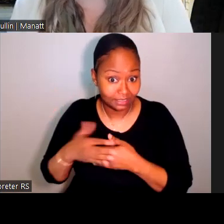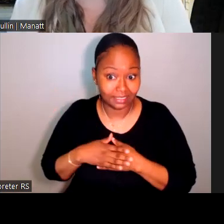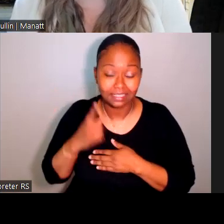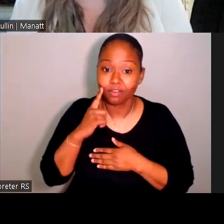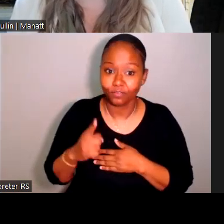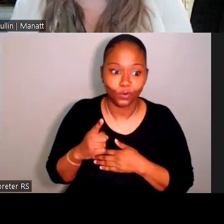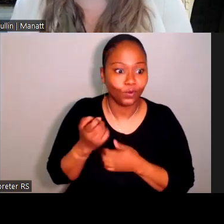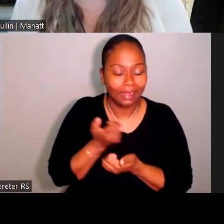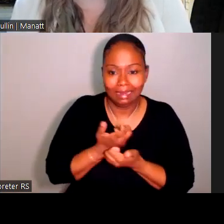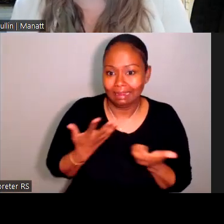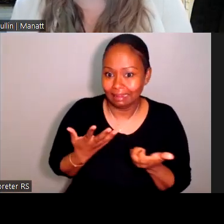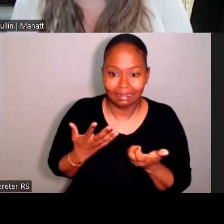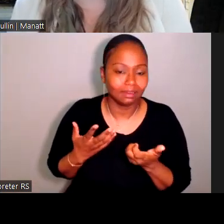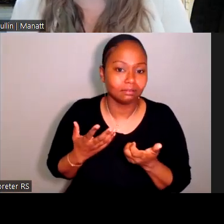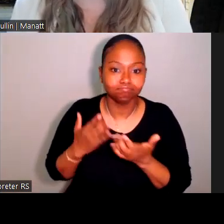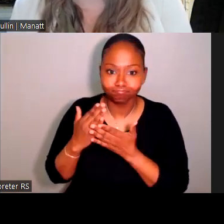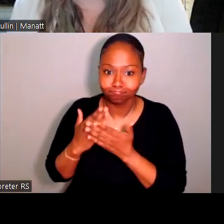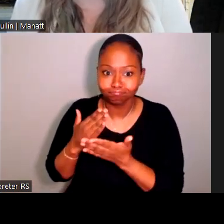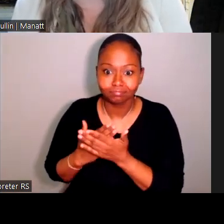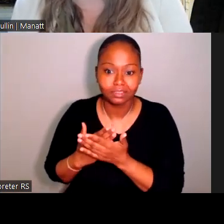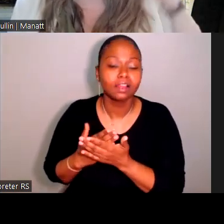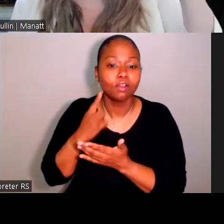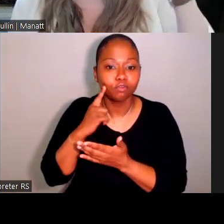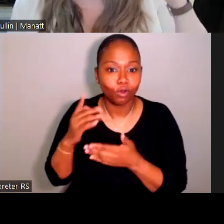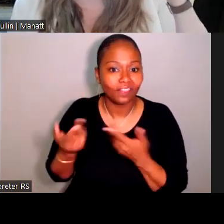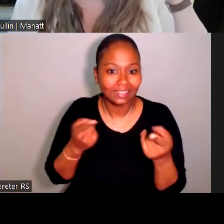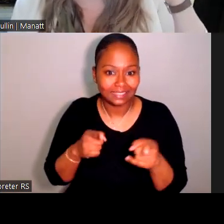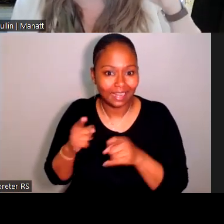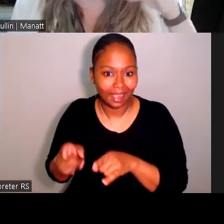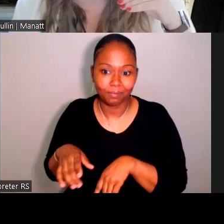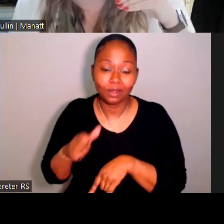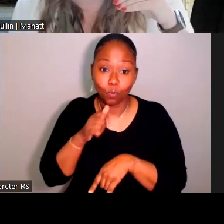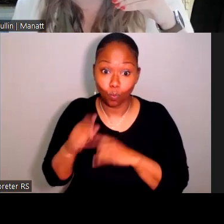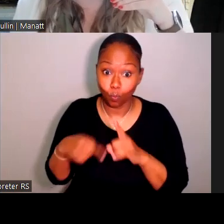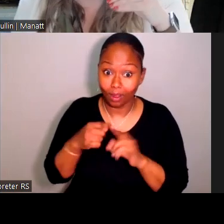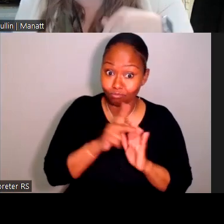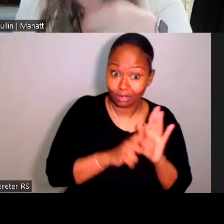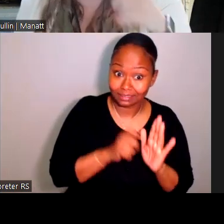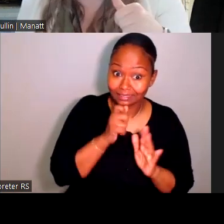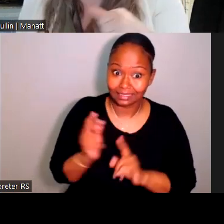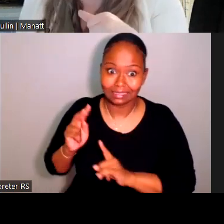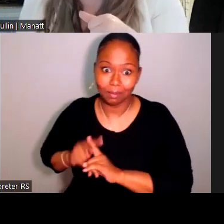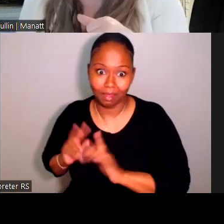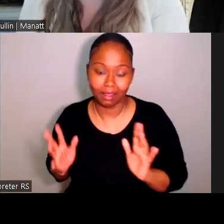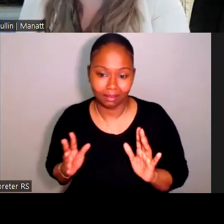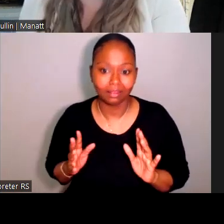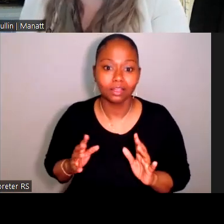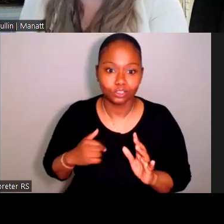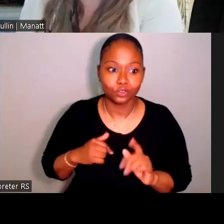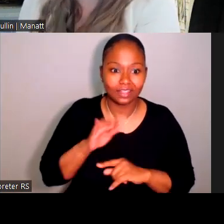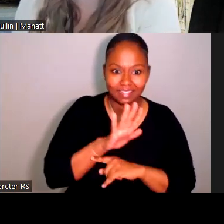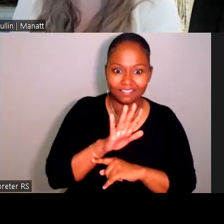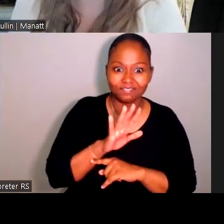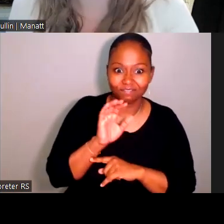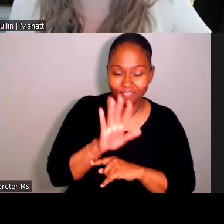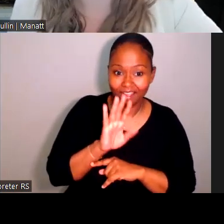or parameters in situations where standards may not apply. So that's that 5A and 6A scenarios. We'll build those out into actual